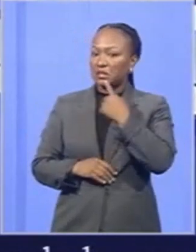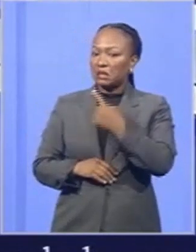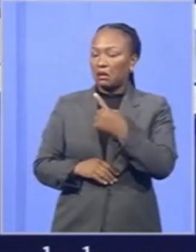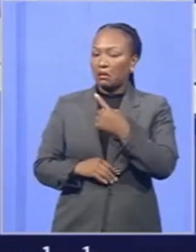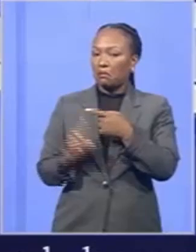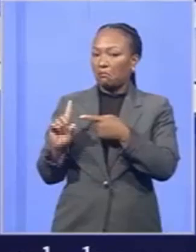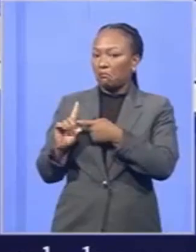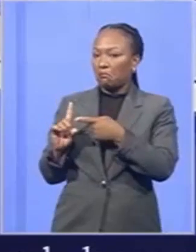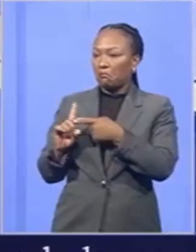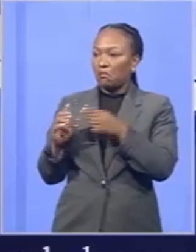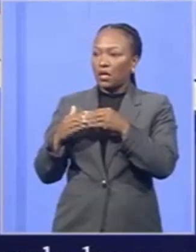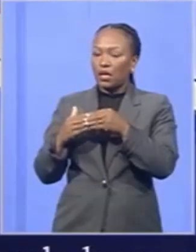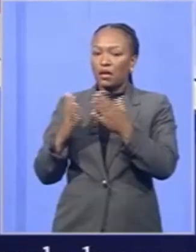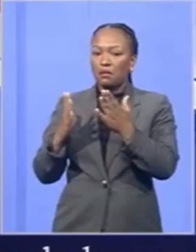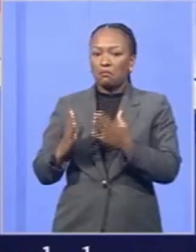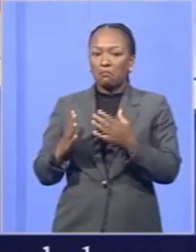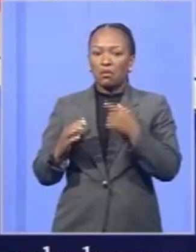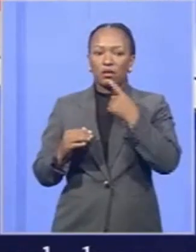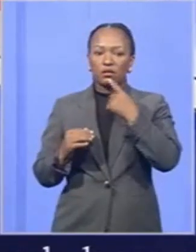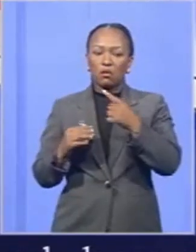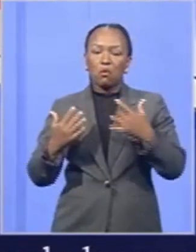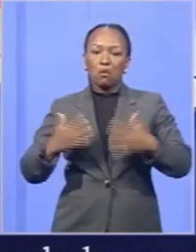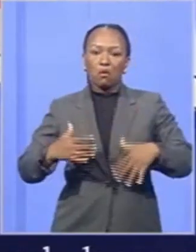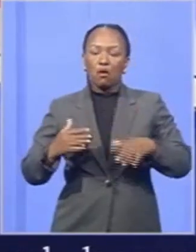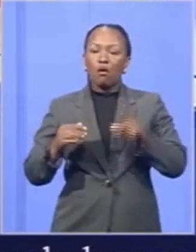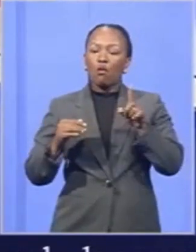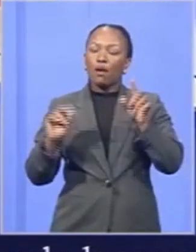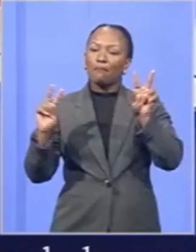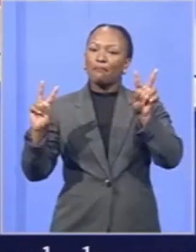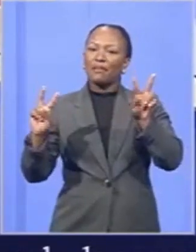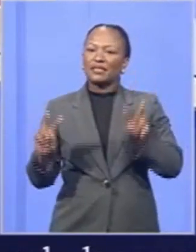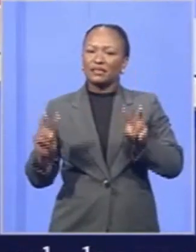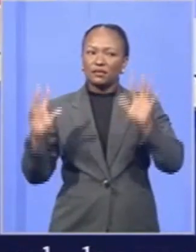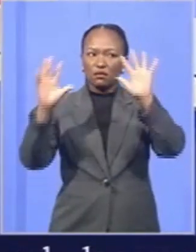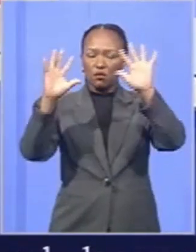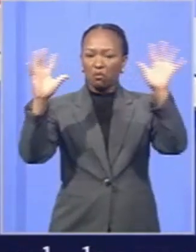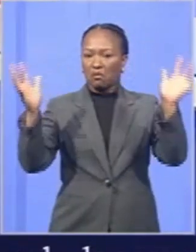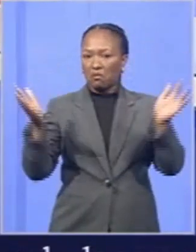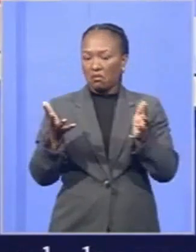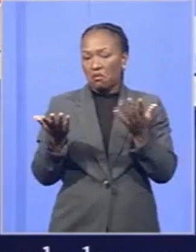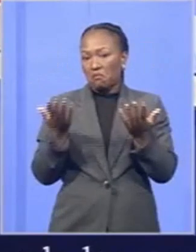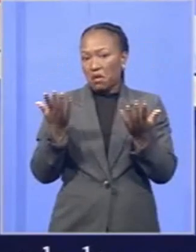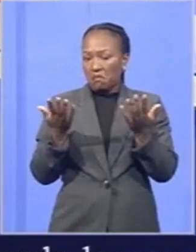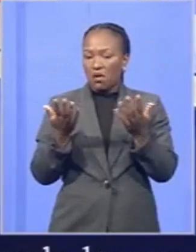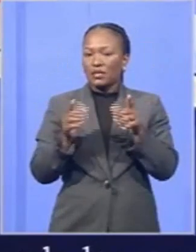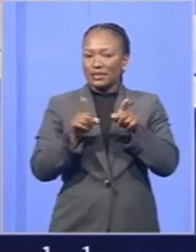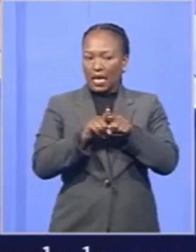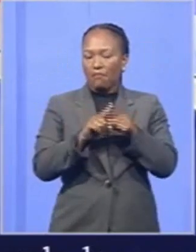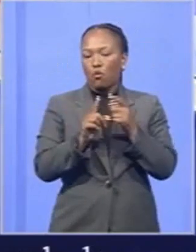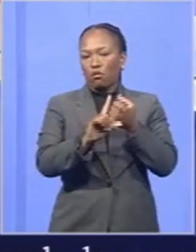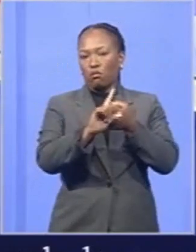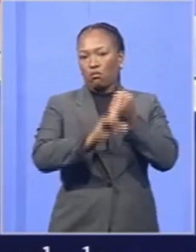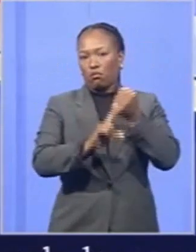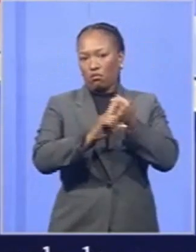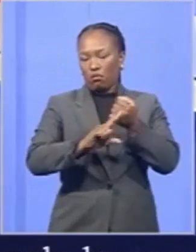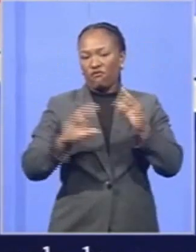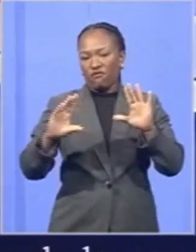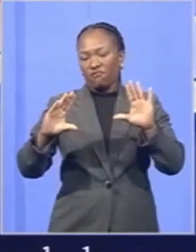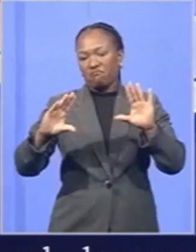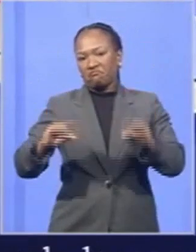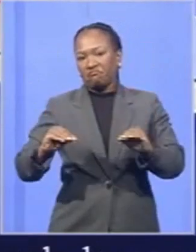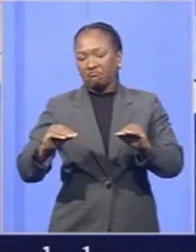moetapele ya shebaneng le khotso le khutso le fatshe ka bophara o tla tlisa sena o tla etsa jwalo re utlwile hore o boletse hore a